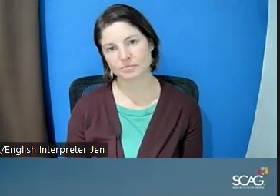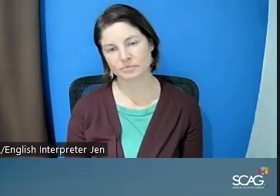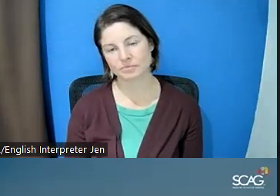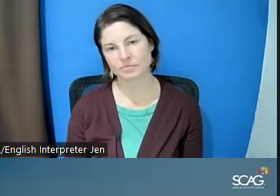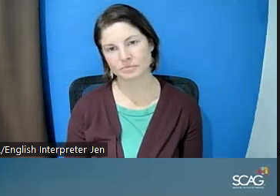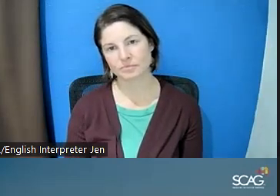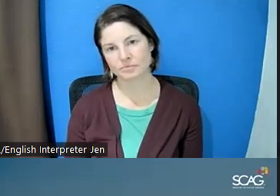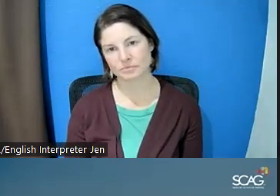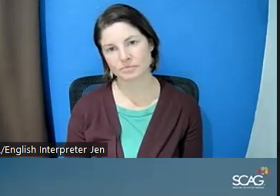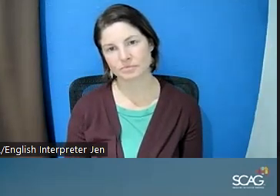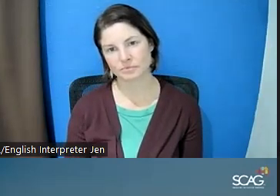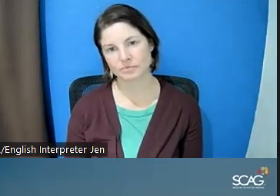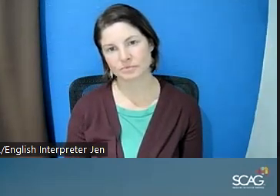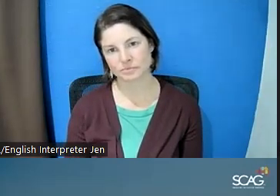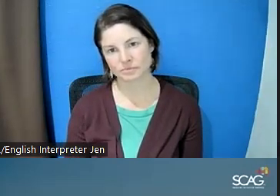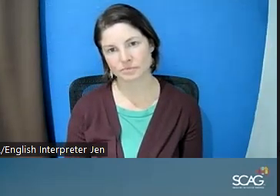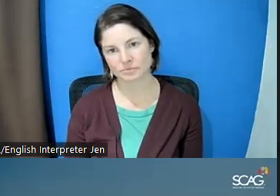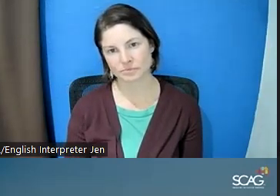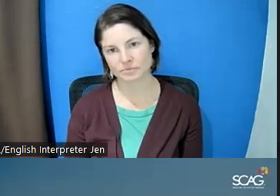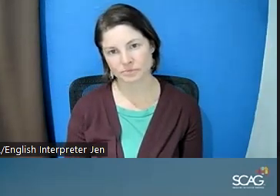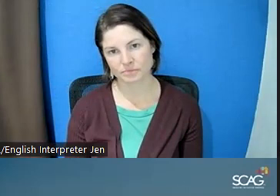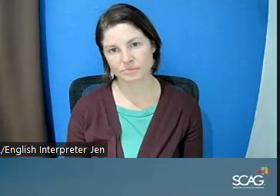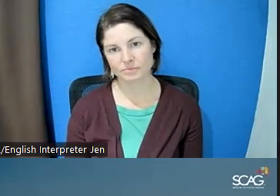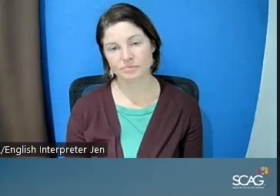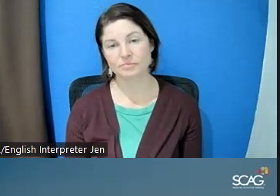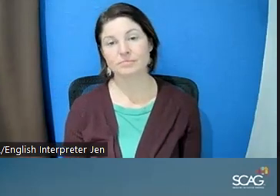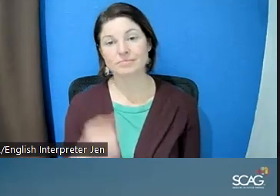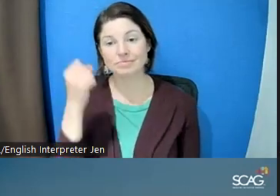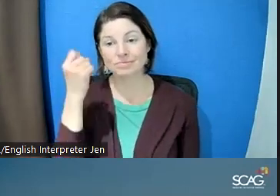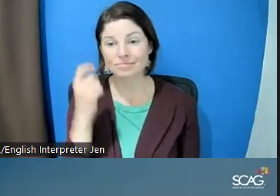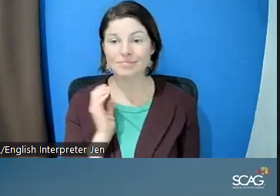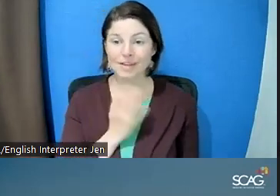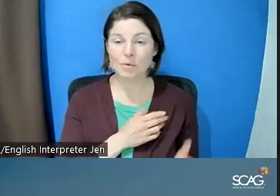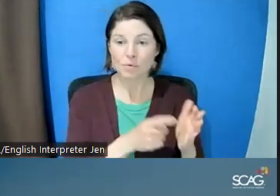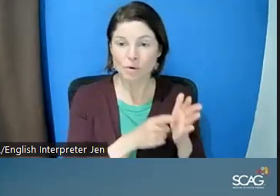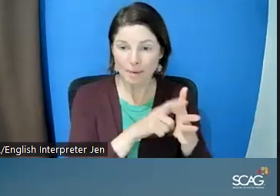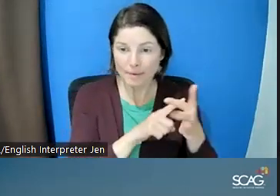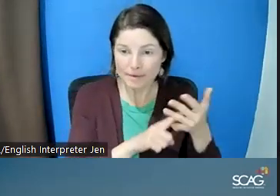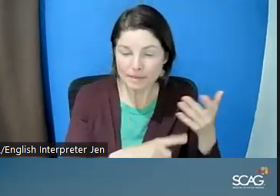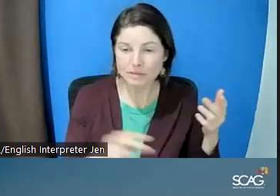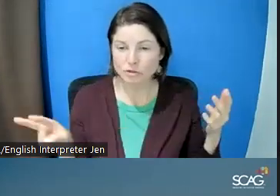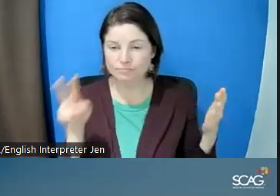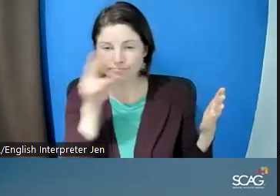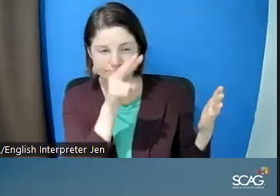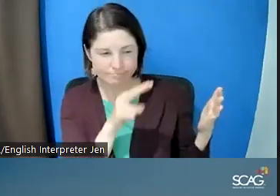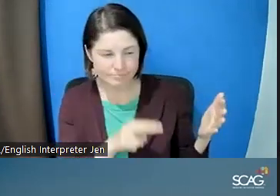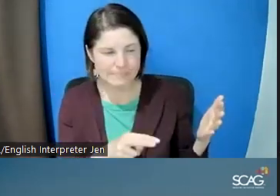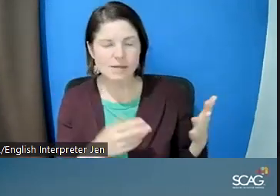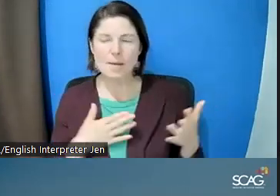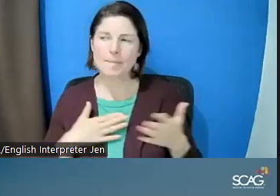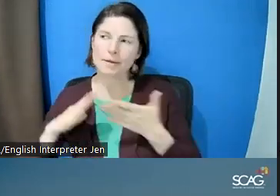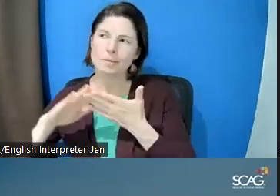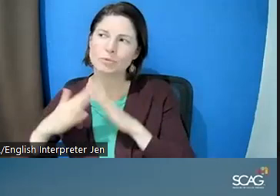can work for your organization, your needs, your communities, and you think, oh, well,